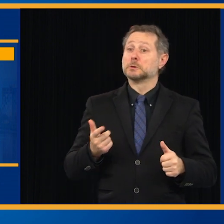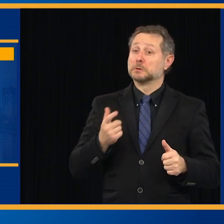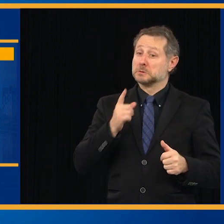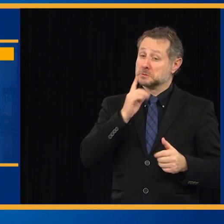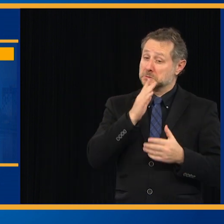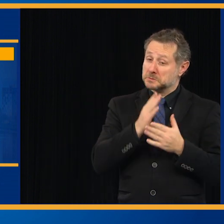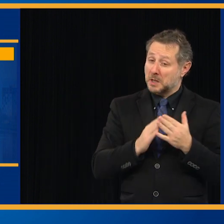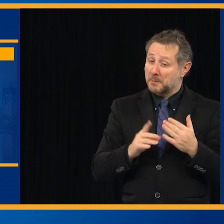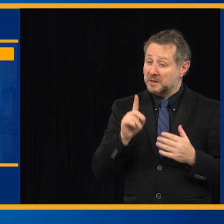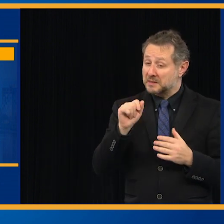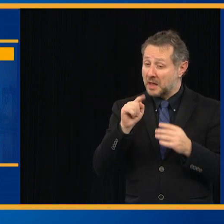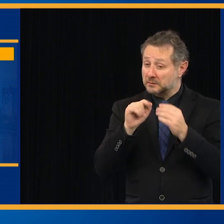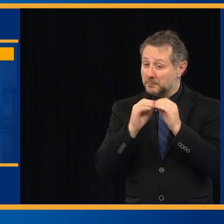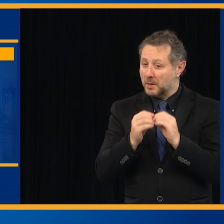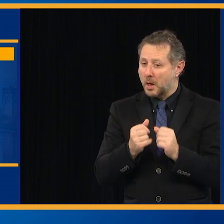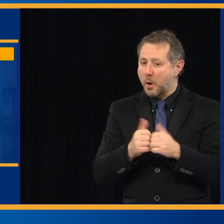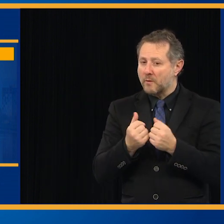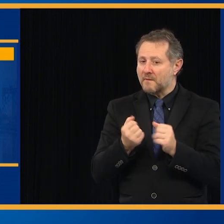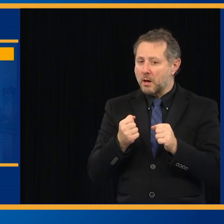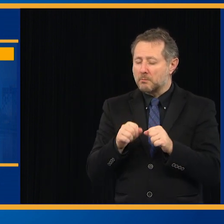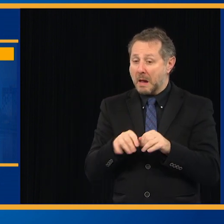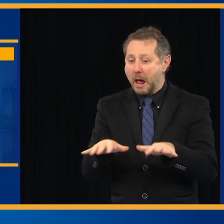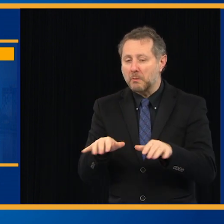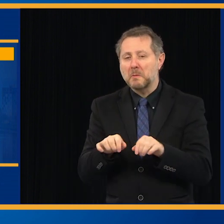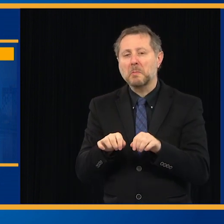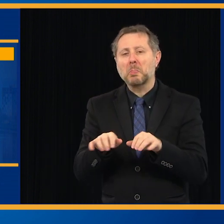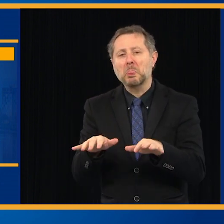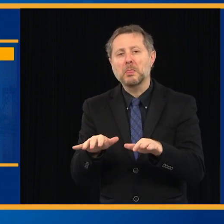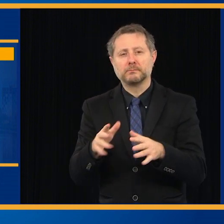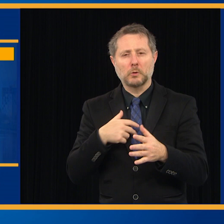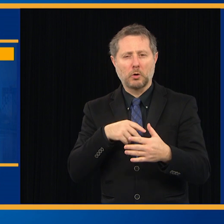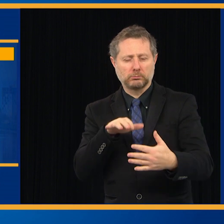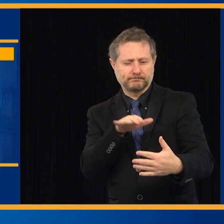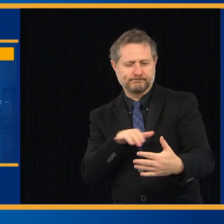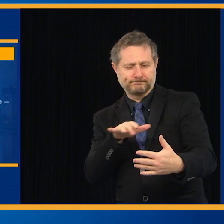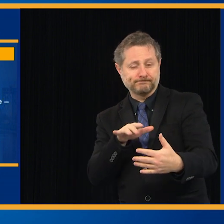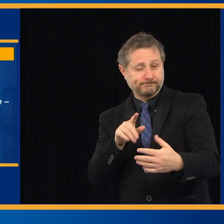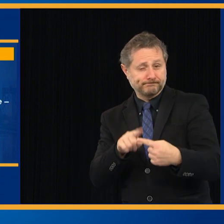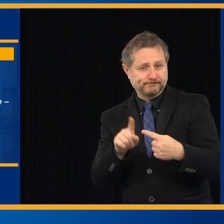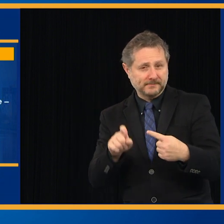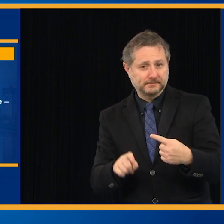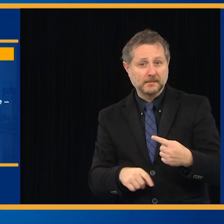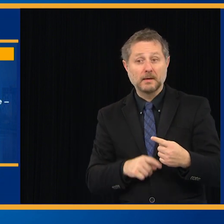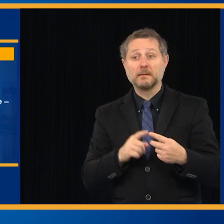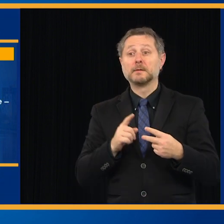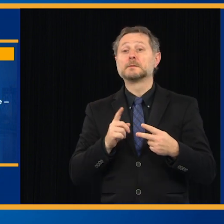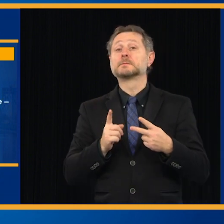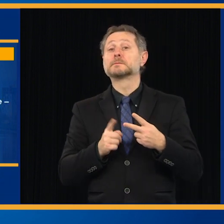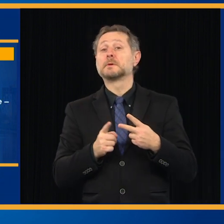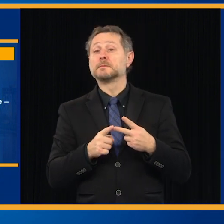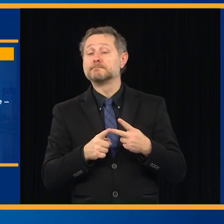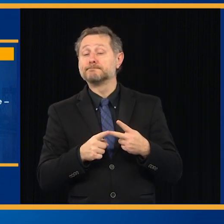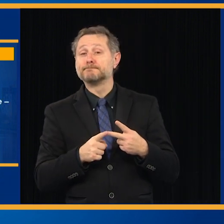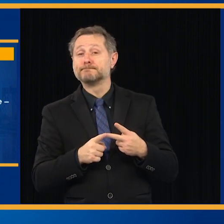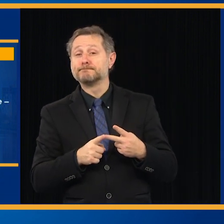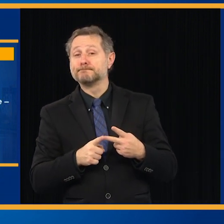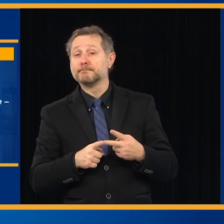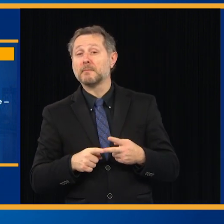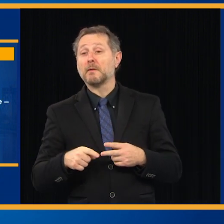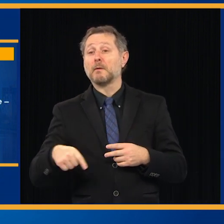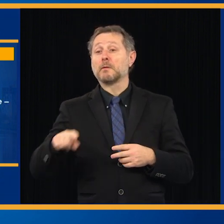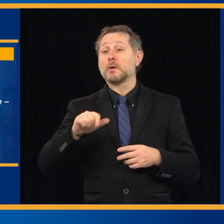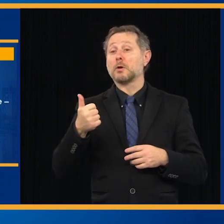rate of spread of the infection, and they're just purely linked to the rate of spread of the infection. Second set of